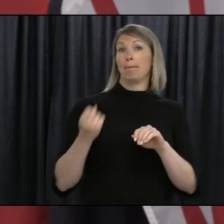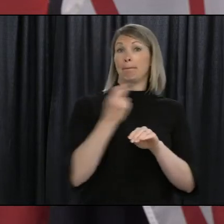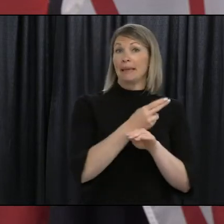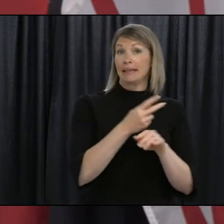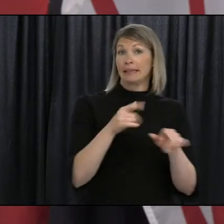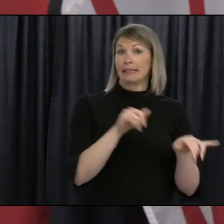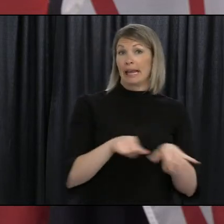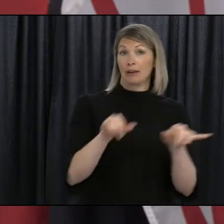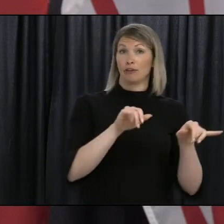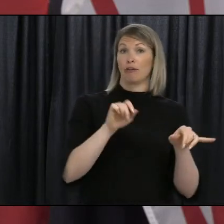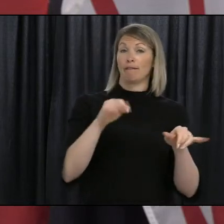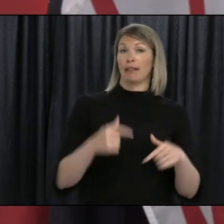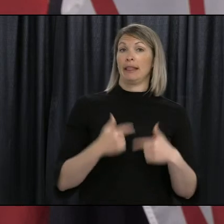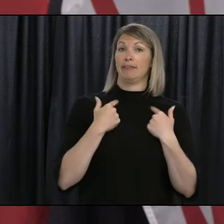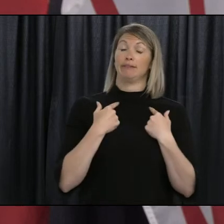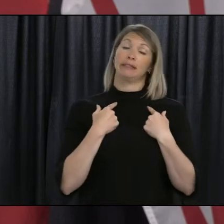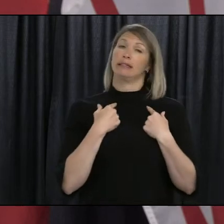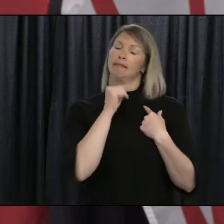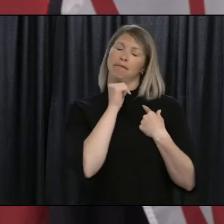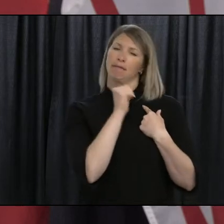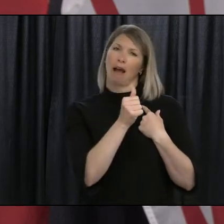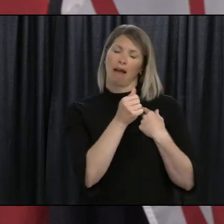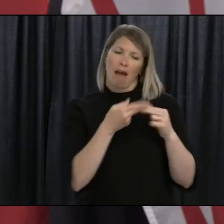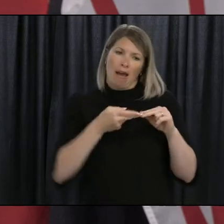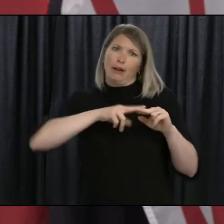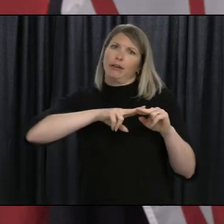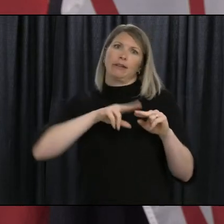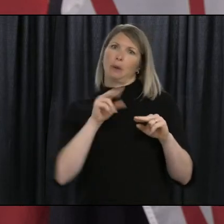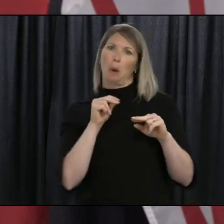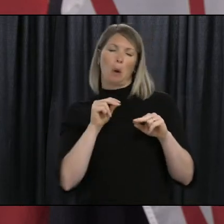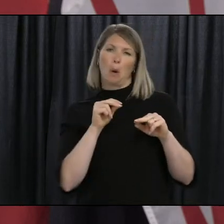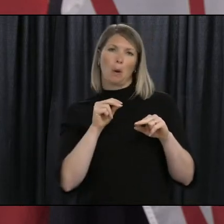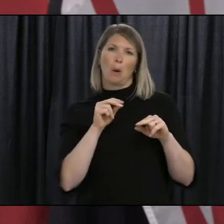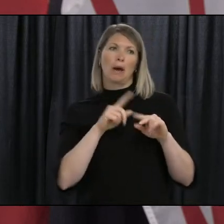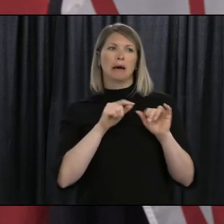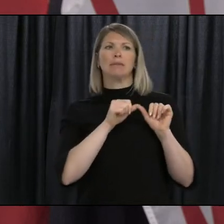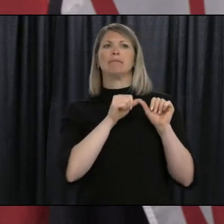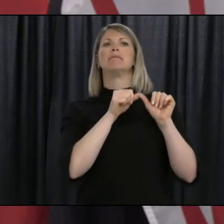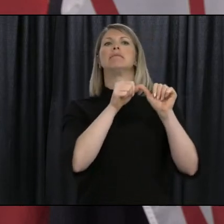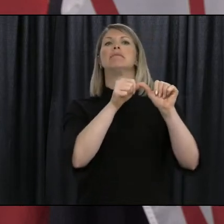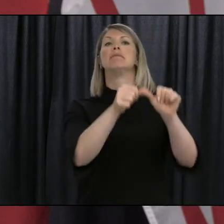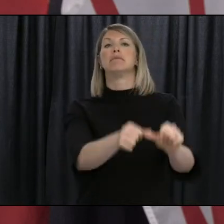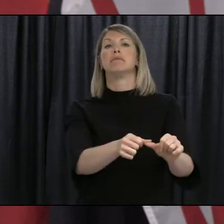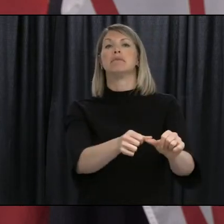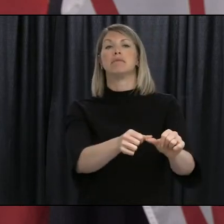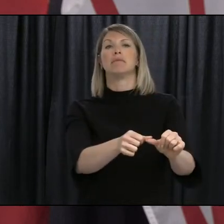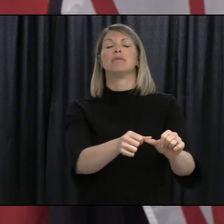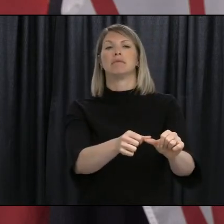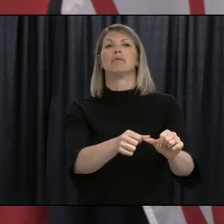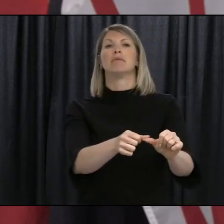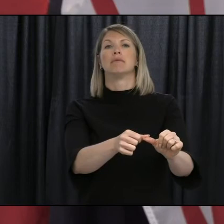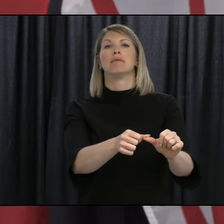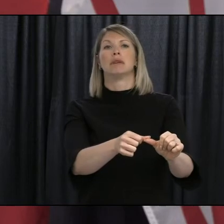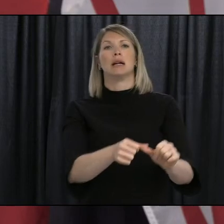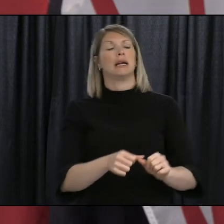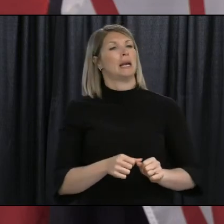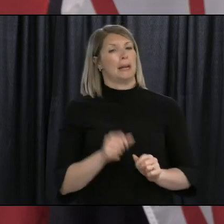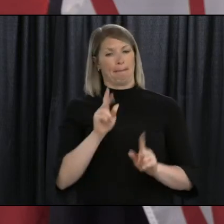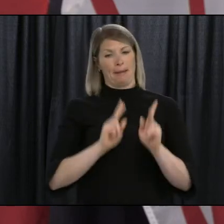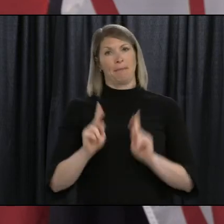the average across the country in terms of services, but people in this province have just as much a